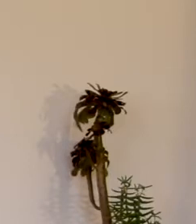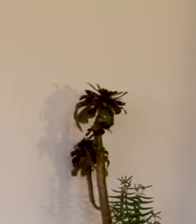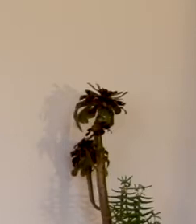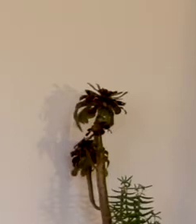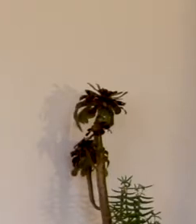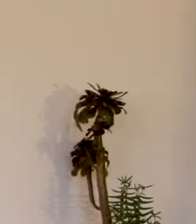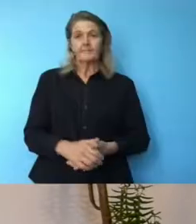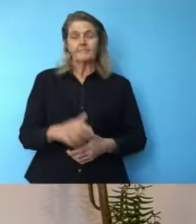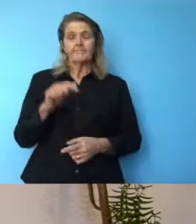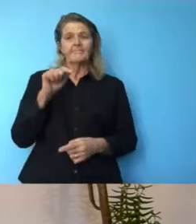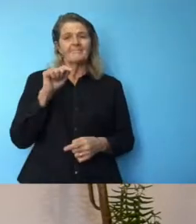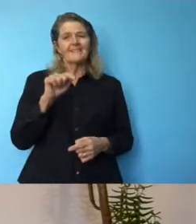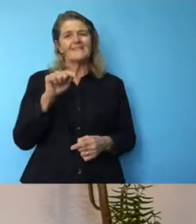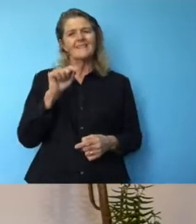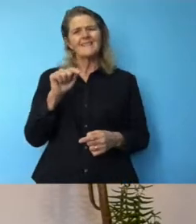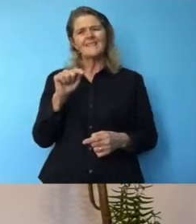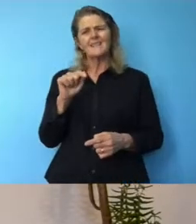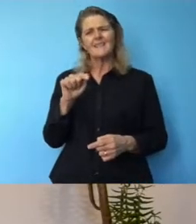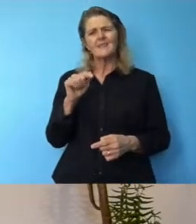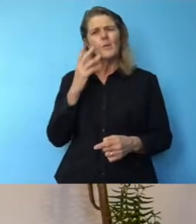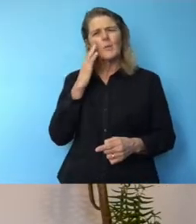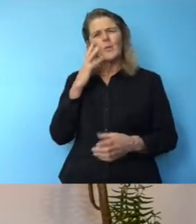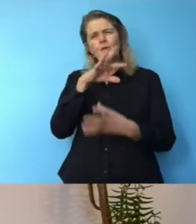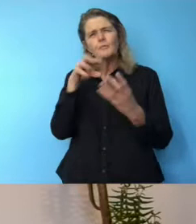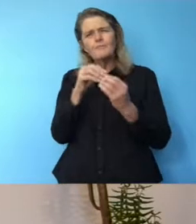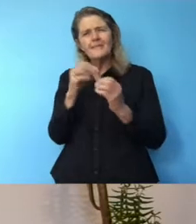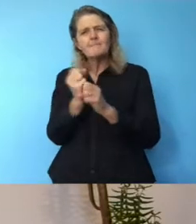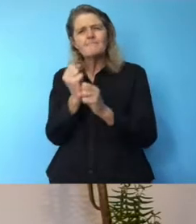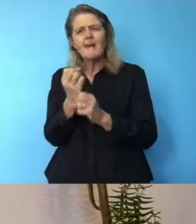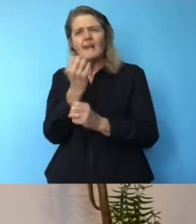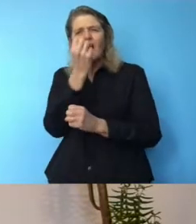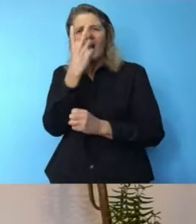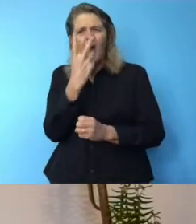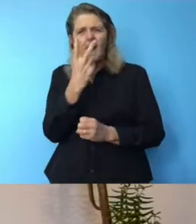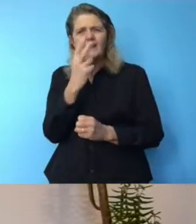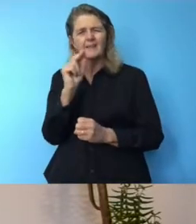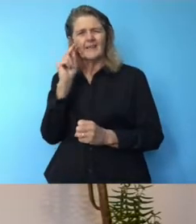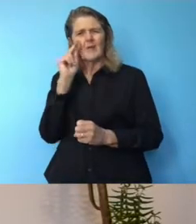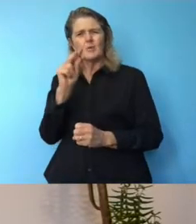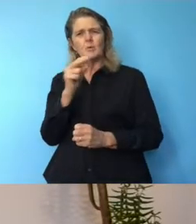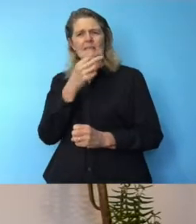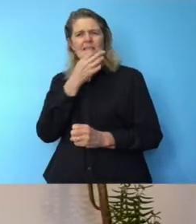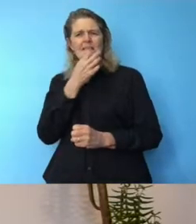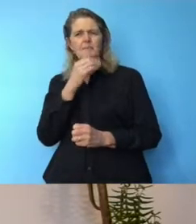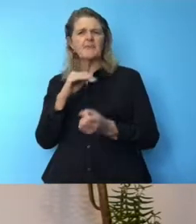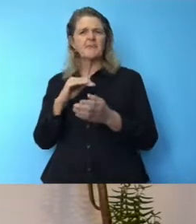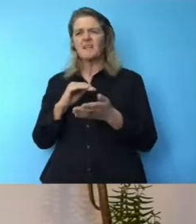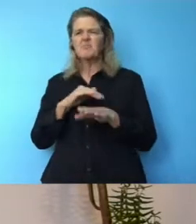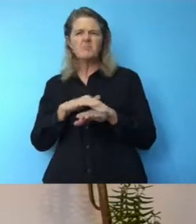And so this one, when it's mixed with its lightest light, has made a really cool, like a cool, like bluey